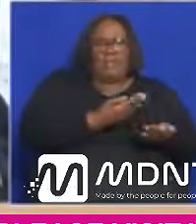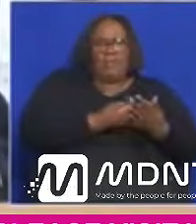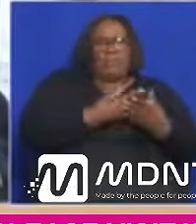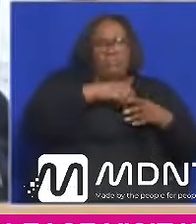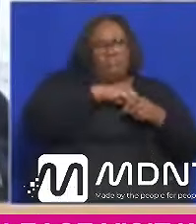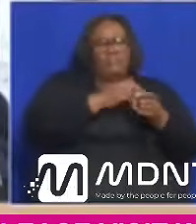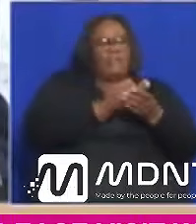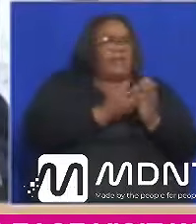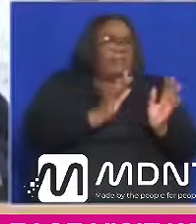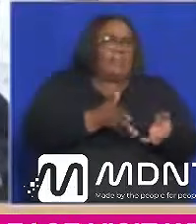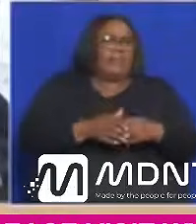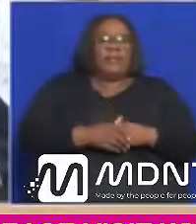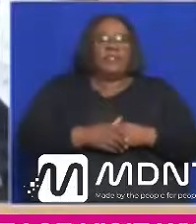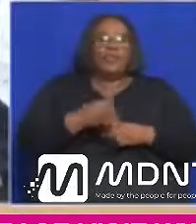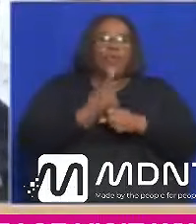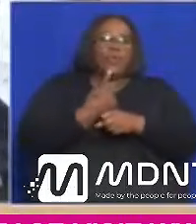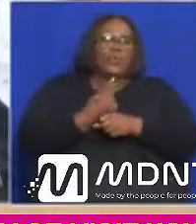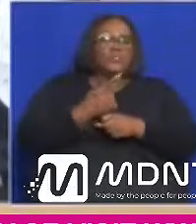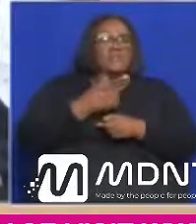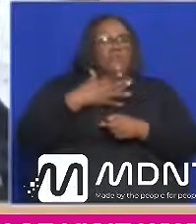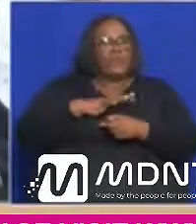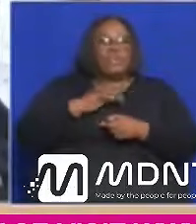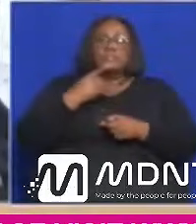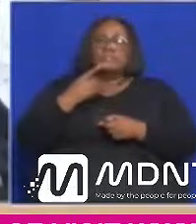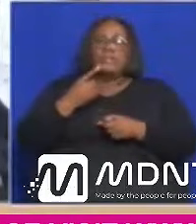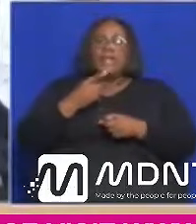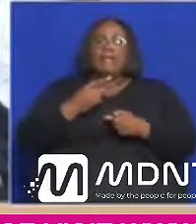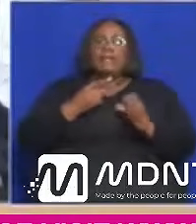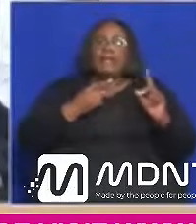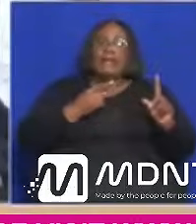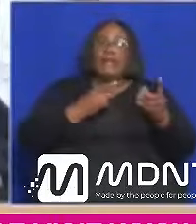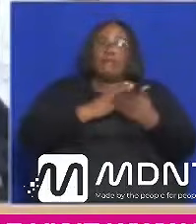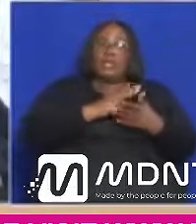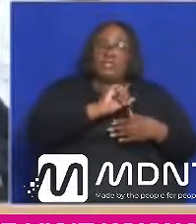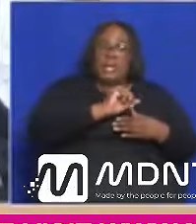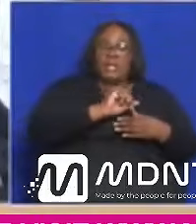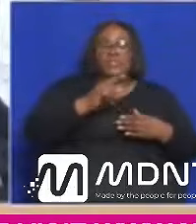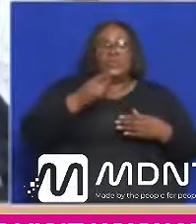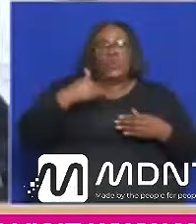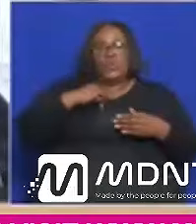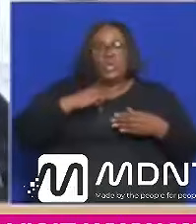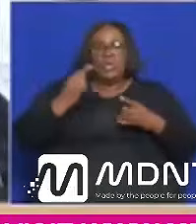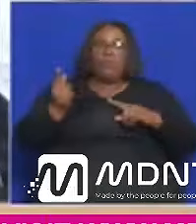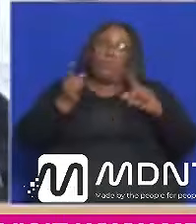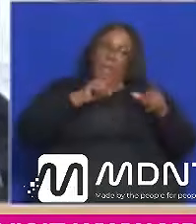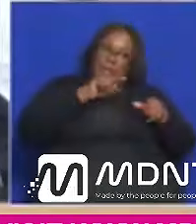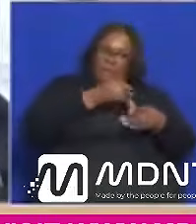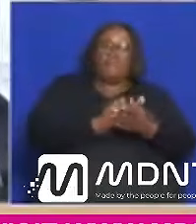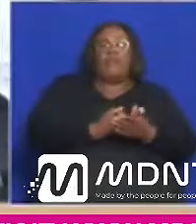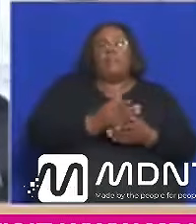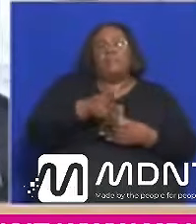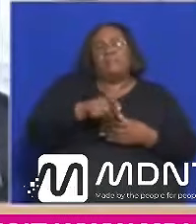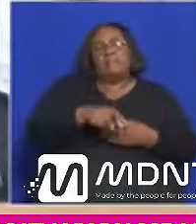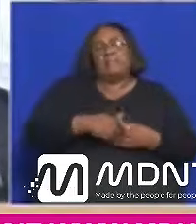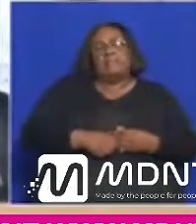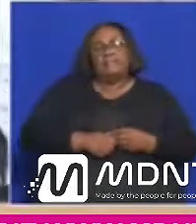each time he seeks to invoke one or other of his rights, we will have to do so with reference to the charge sheet and to